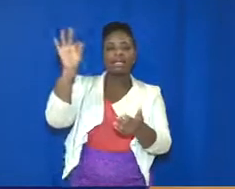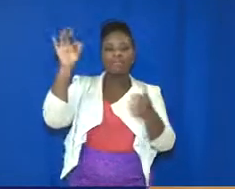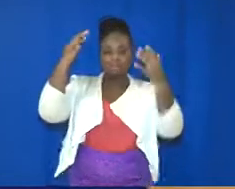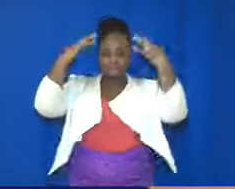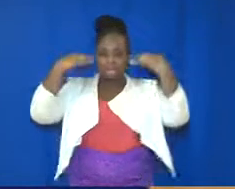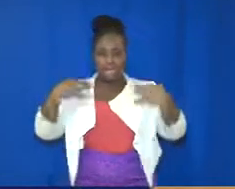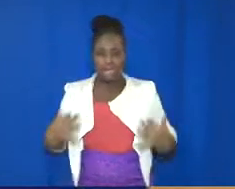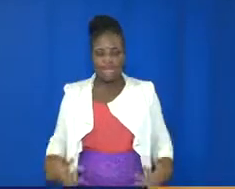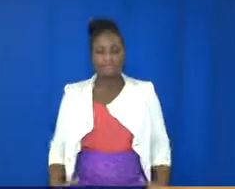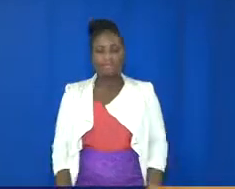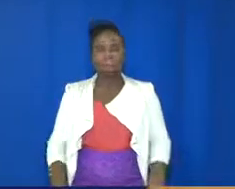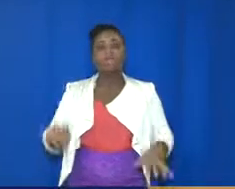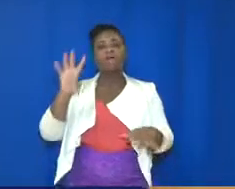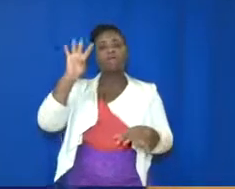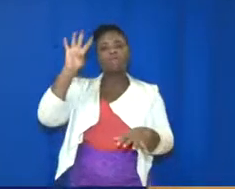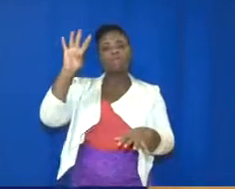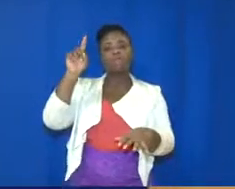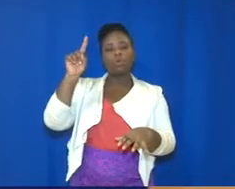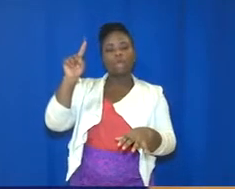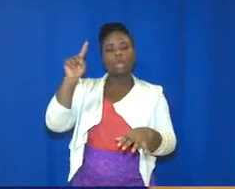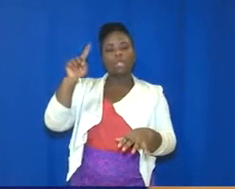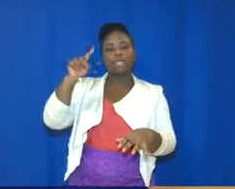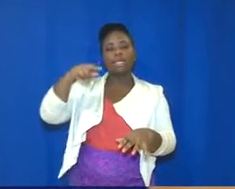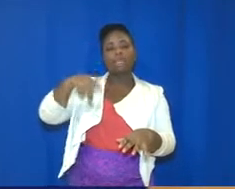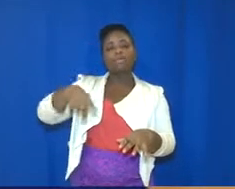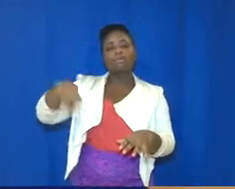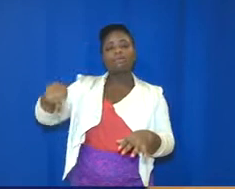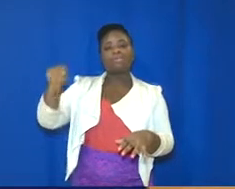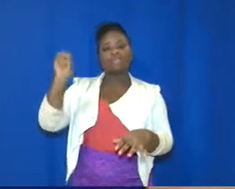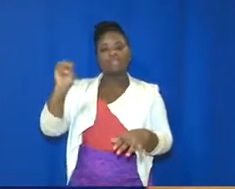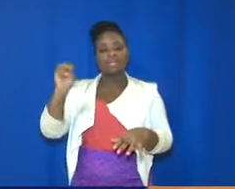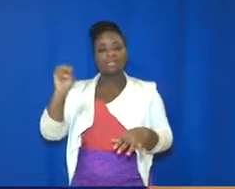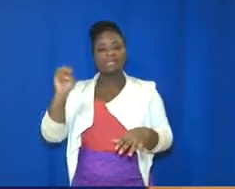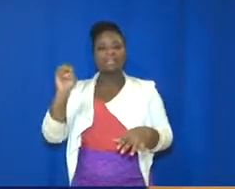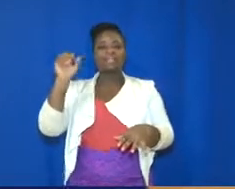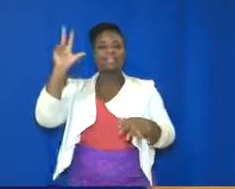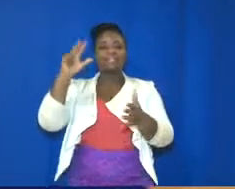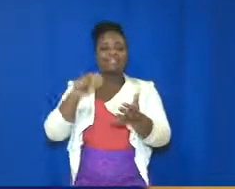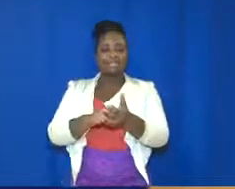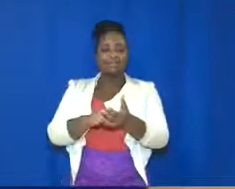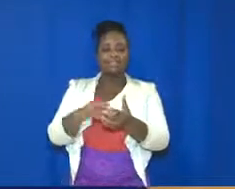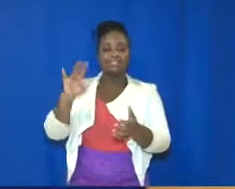41,992 gowns, 41,000 medical scrubs, and